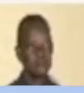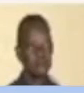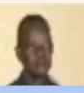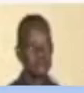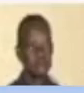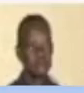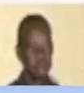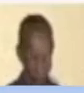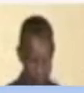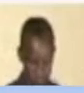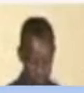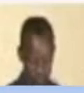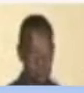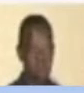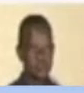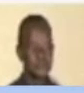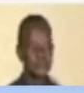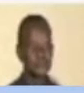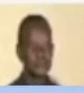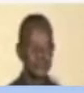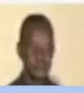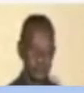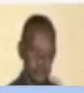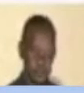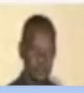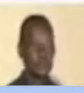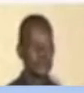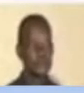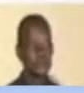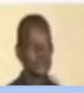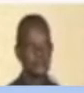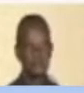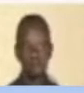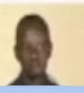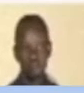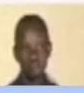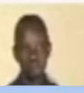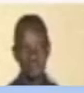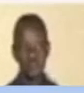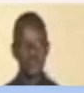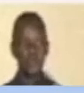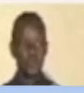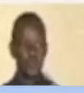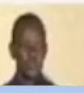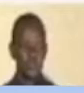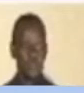It was not an easy year because